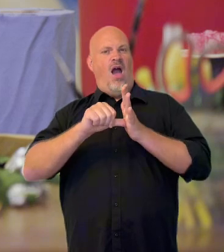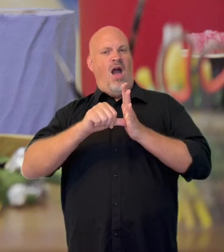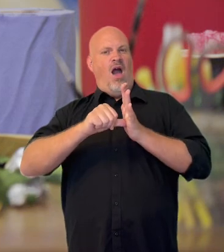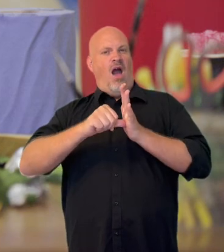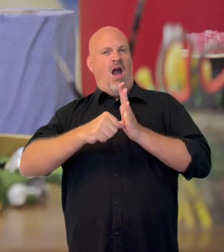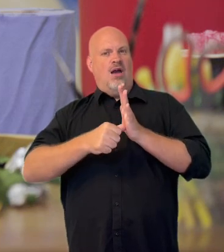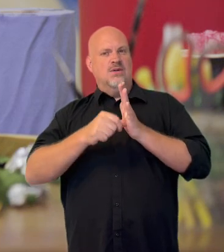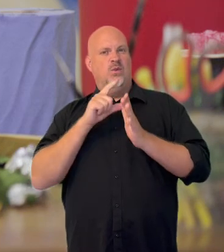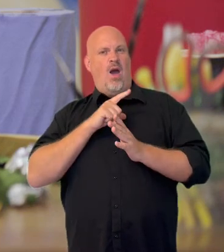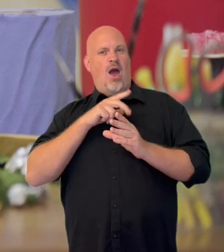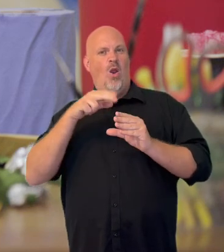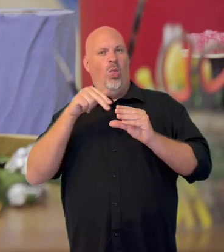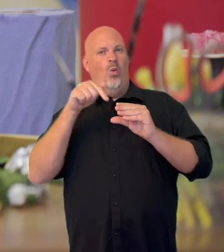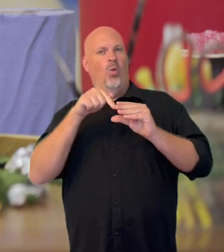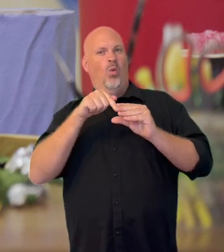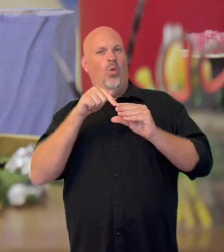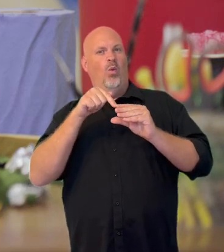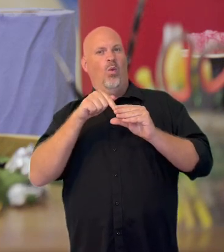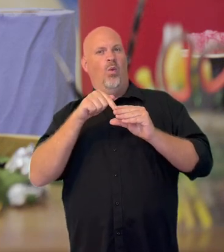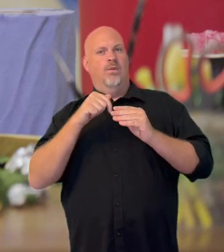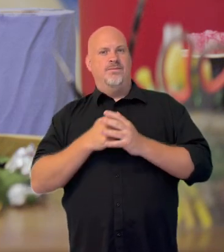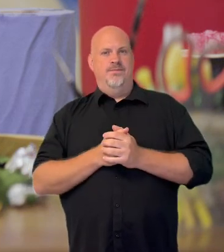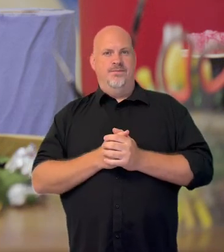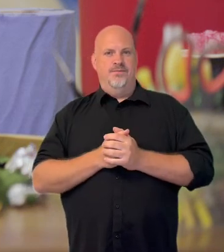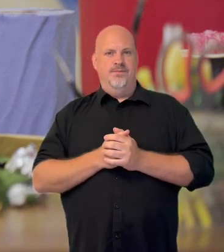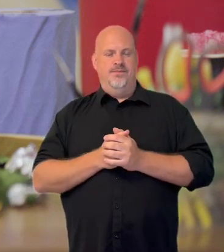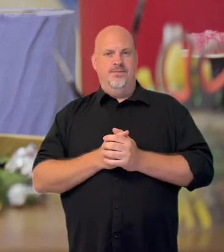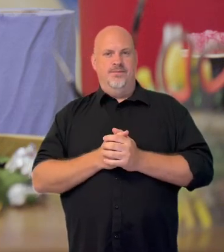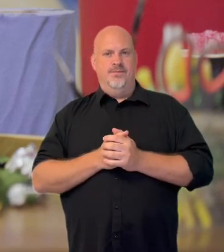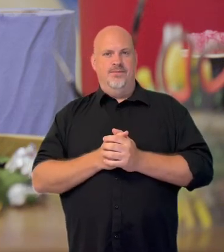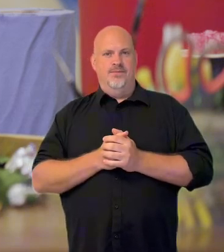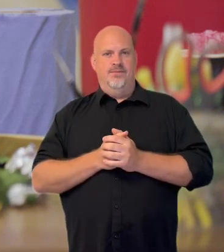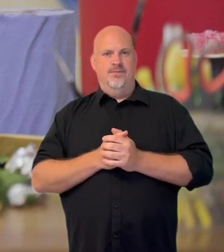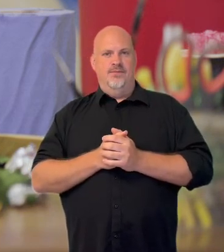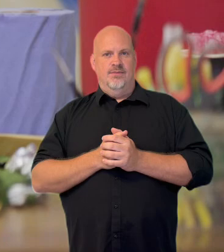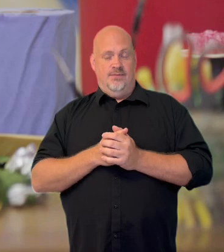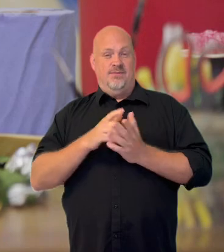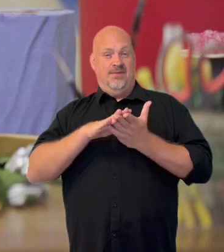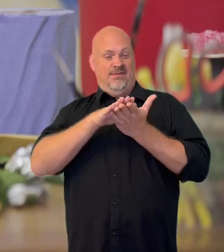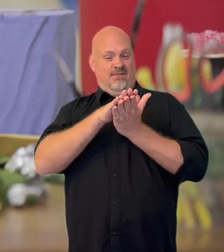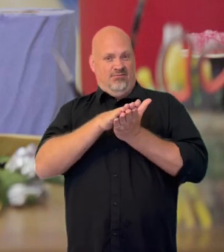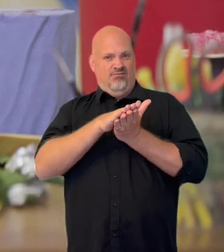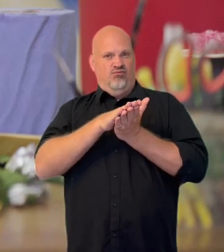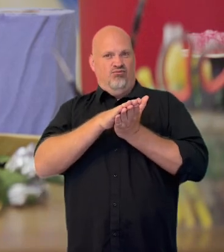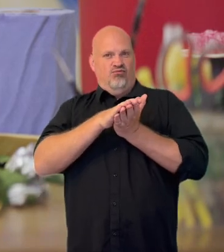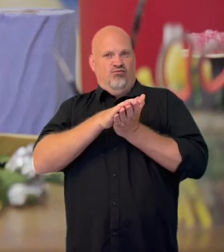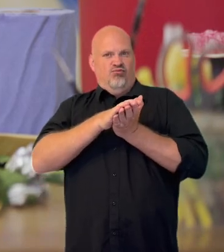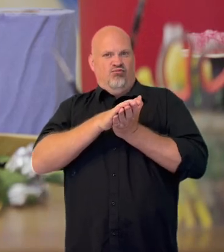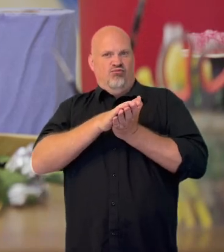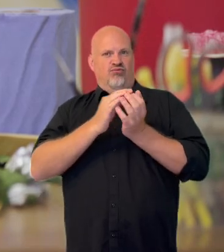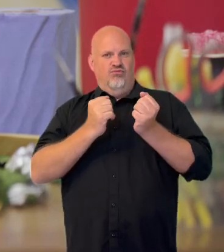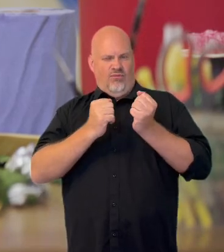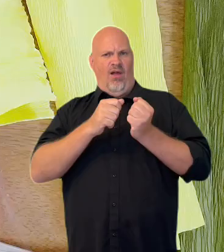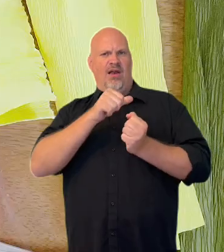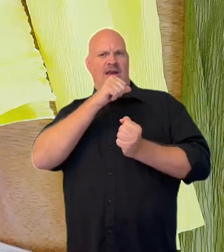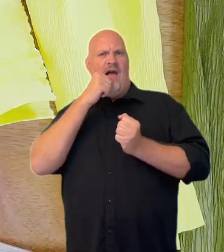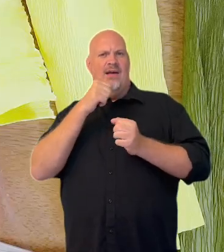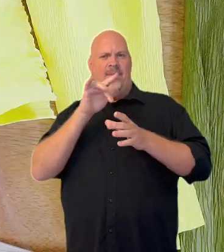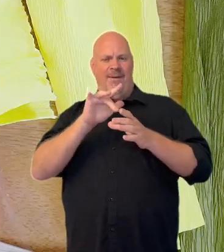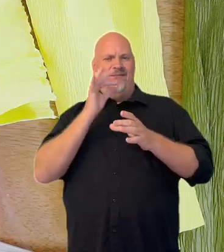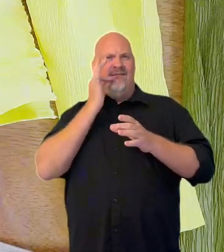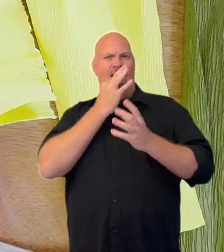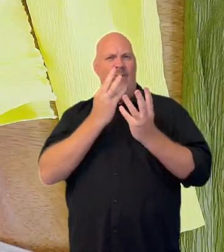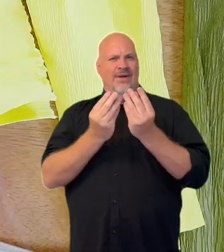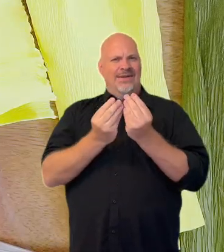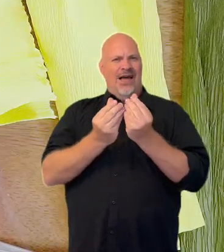the PVA glue inside the two sides of paper, which will make a really nice texture for the middle of the flower that feels a